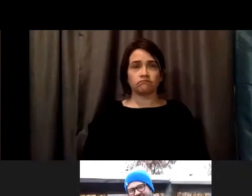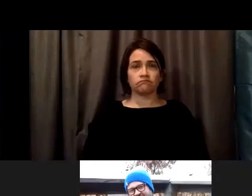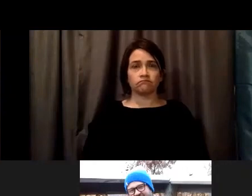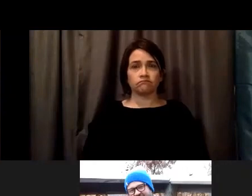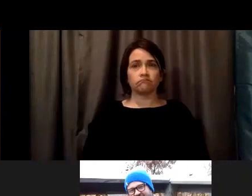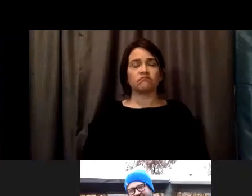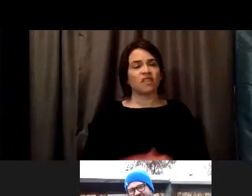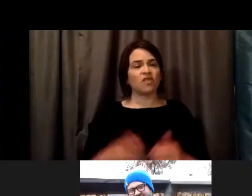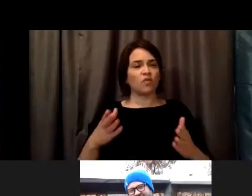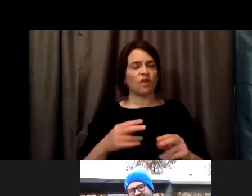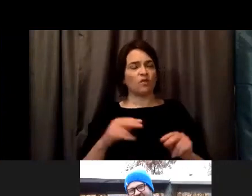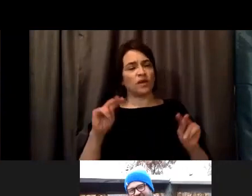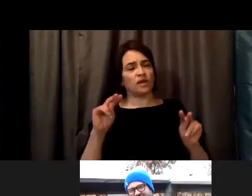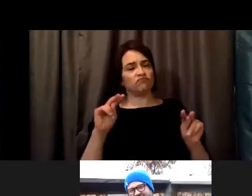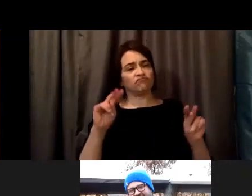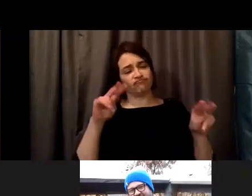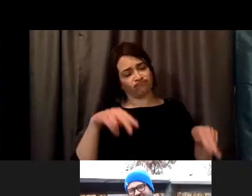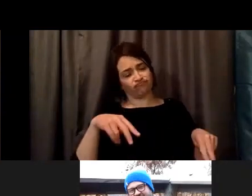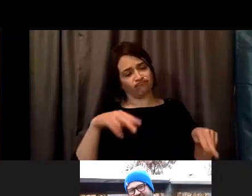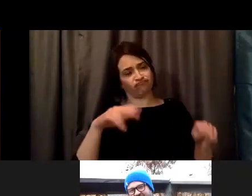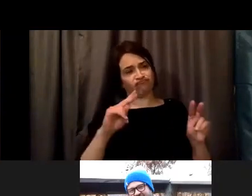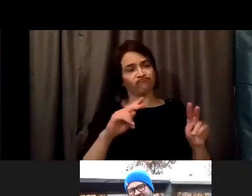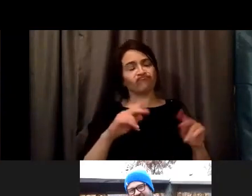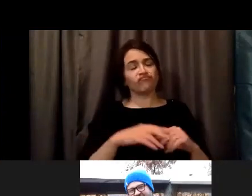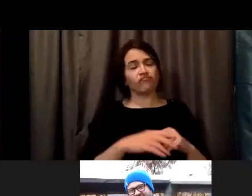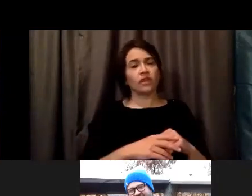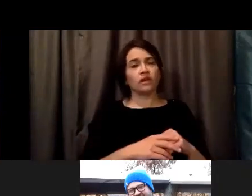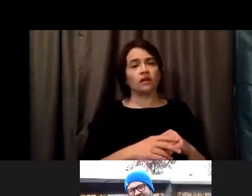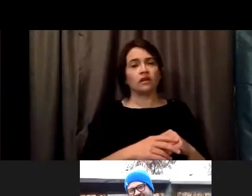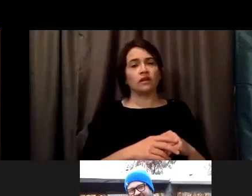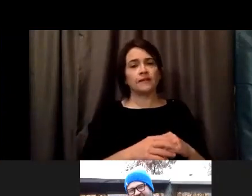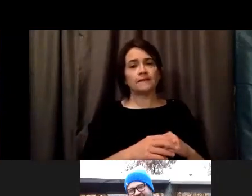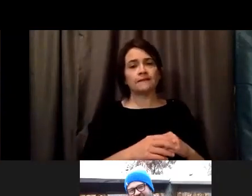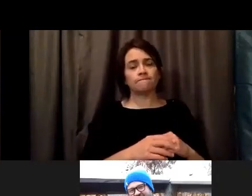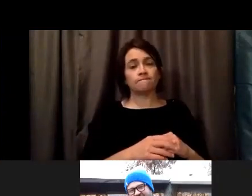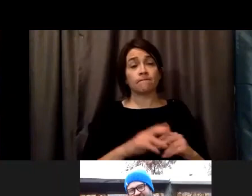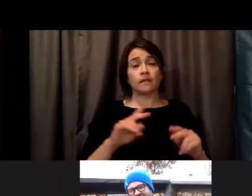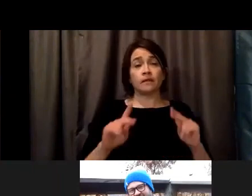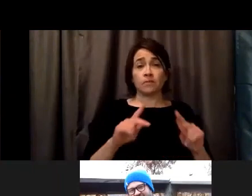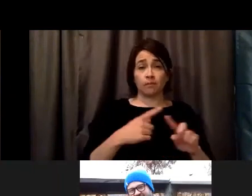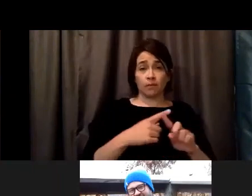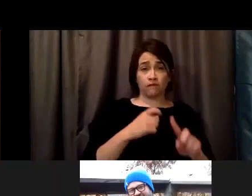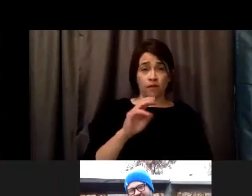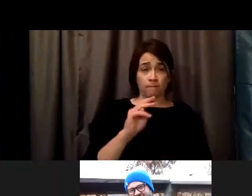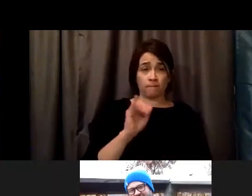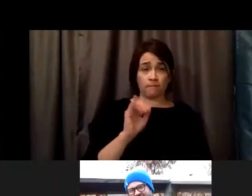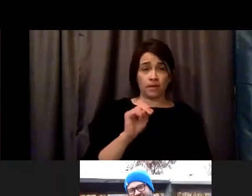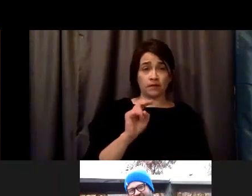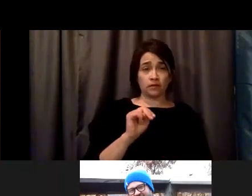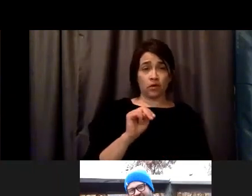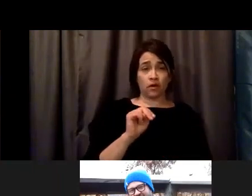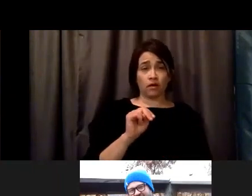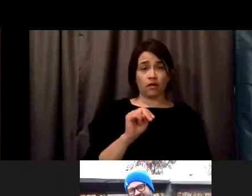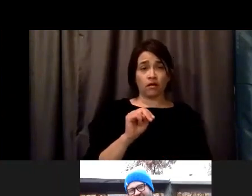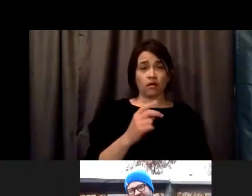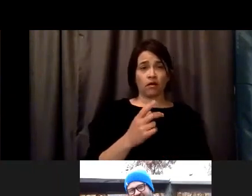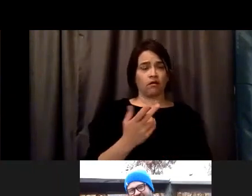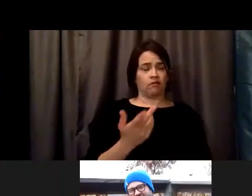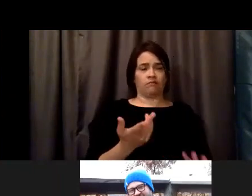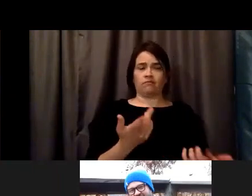another. We're just different, you know, especially people from Minnesota. We're different no matter where we go, even in